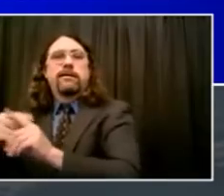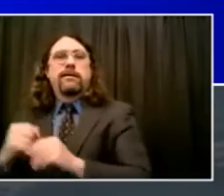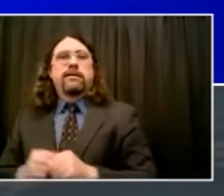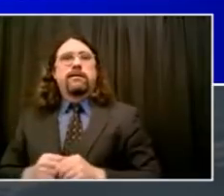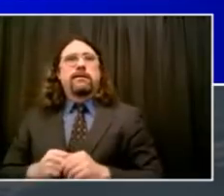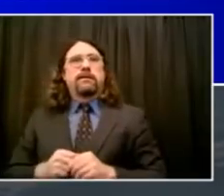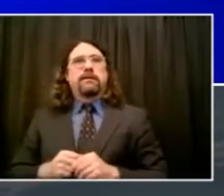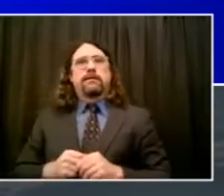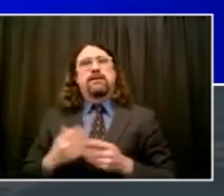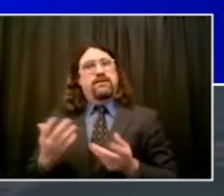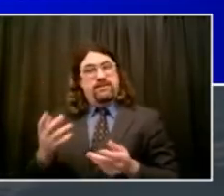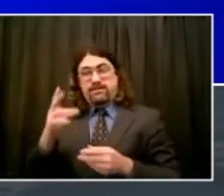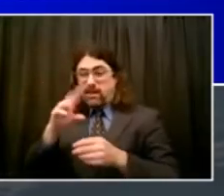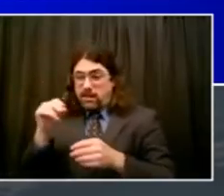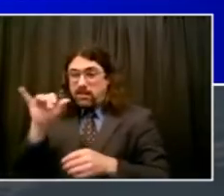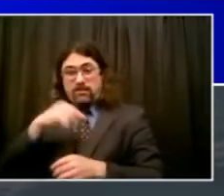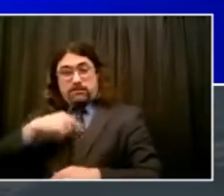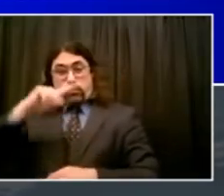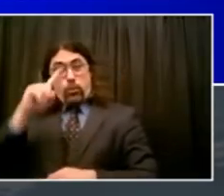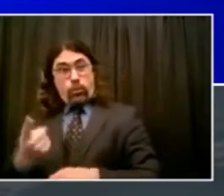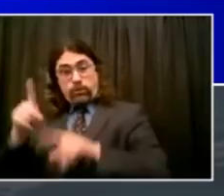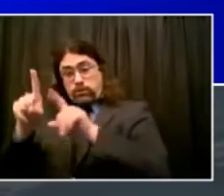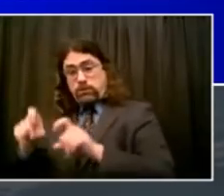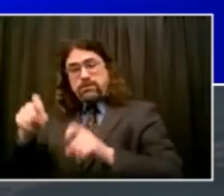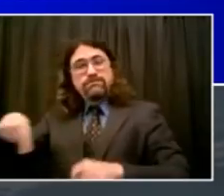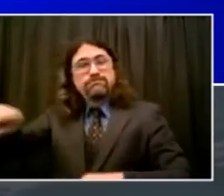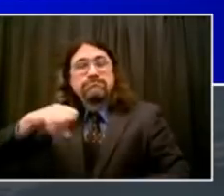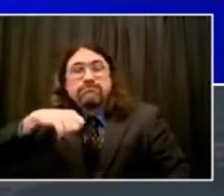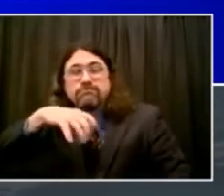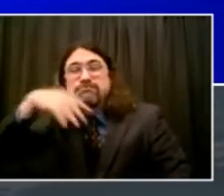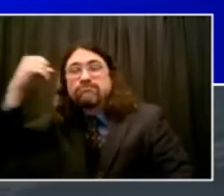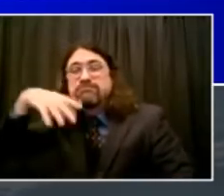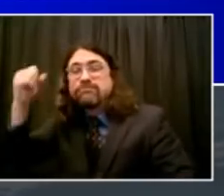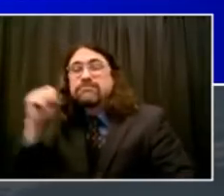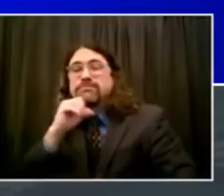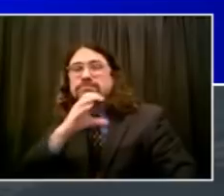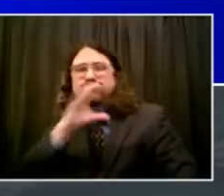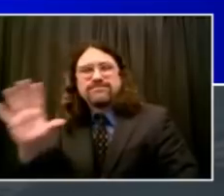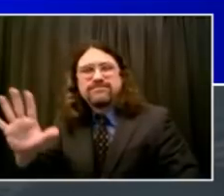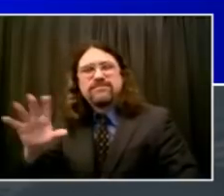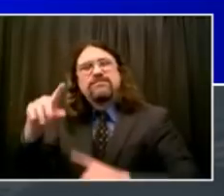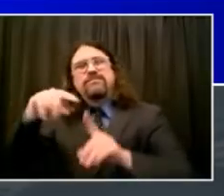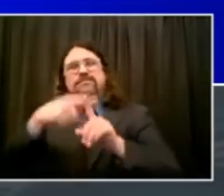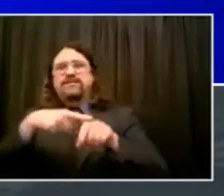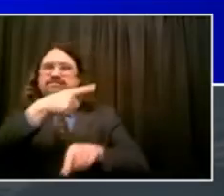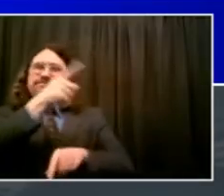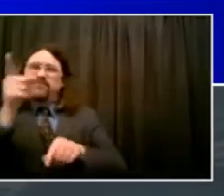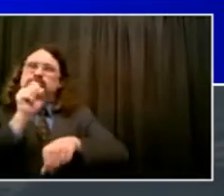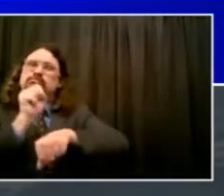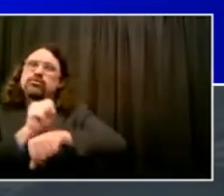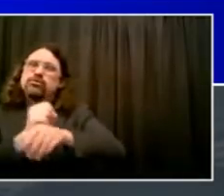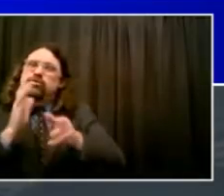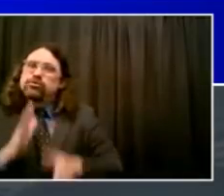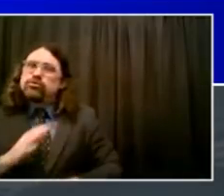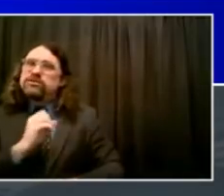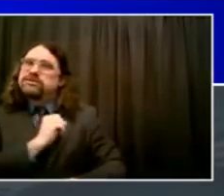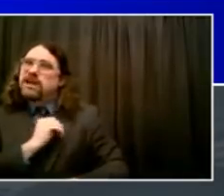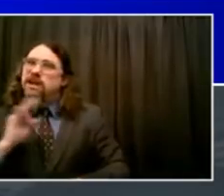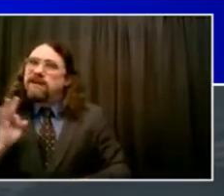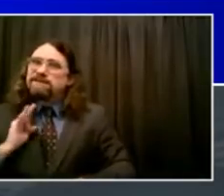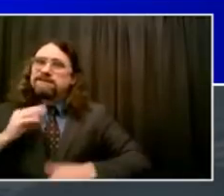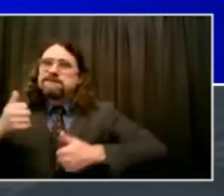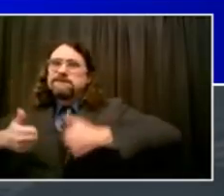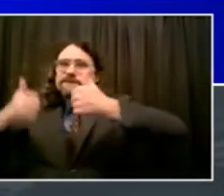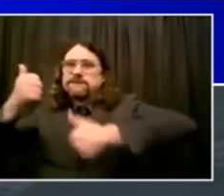work in nursing homes do incredibly important work under often really tough circumstances. They do it because they love